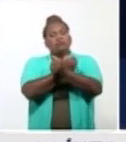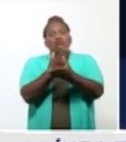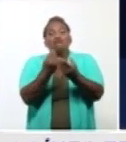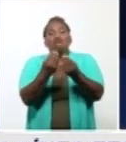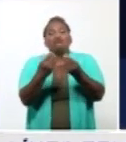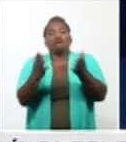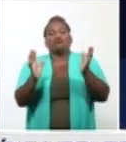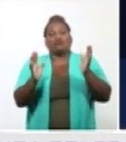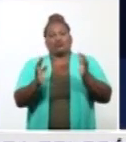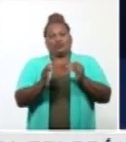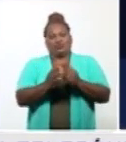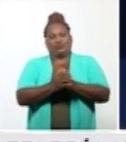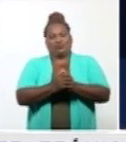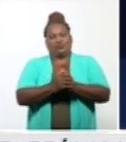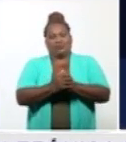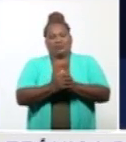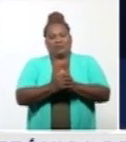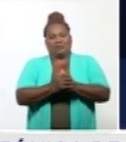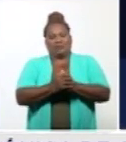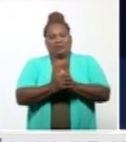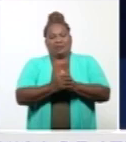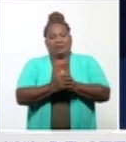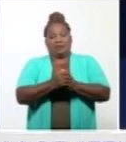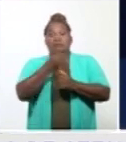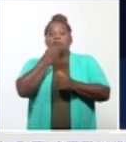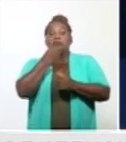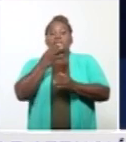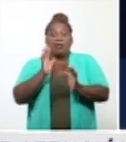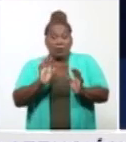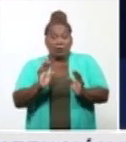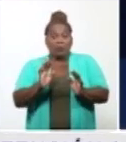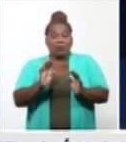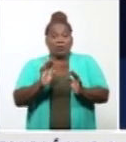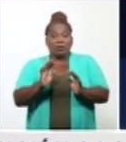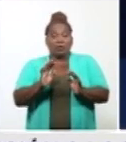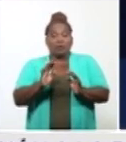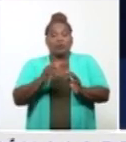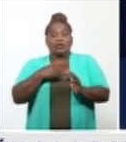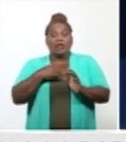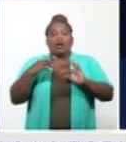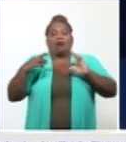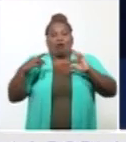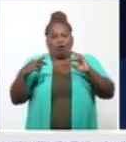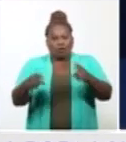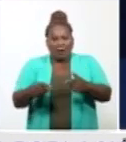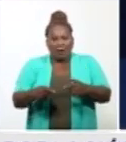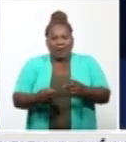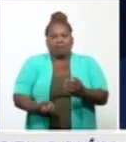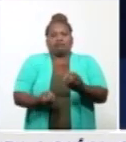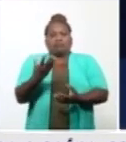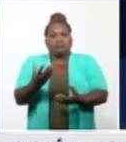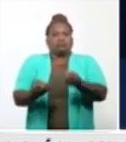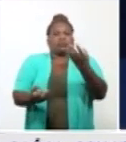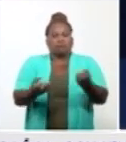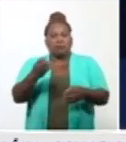of Granma. The last confirmed cases of this province